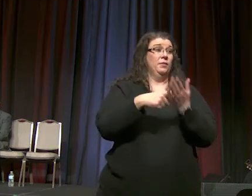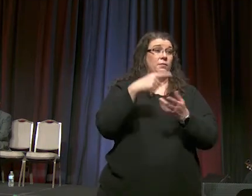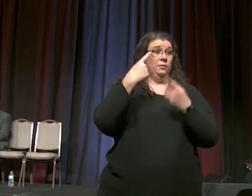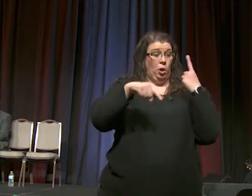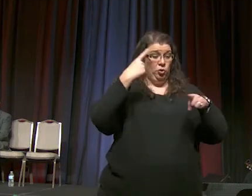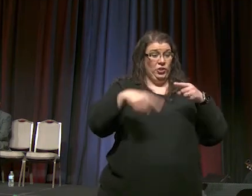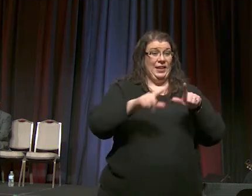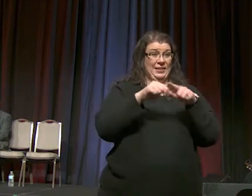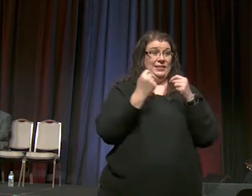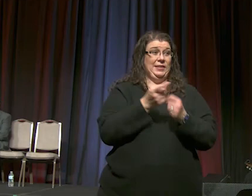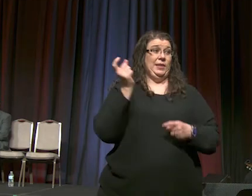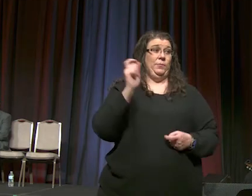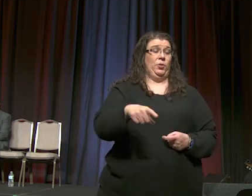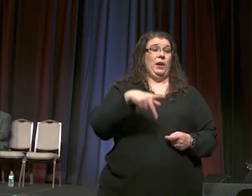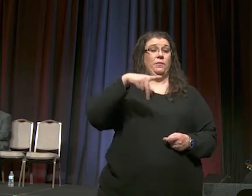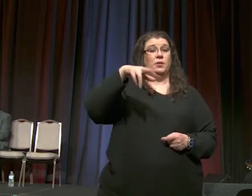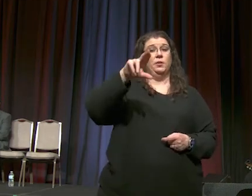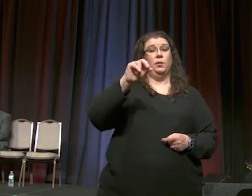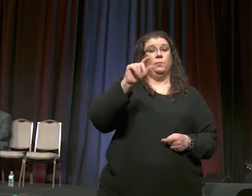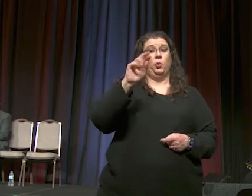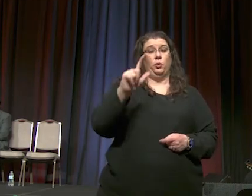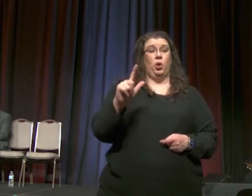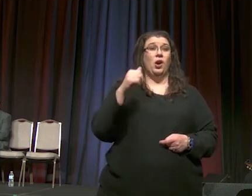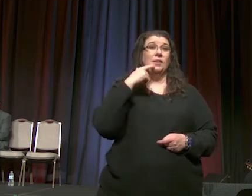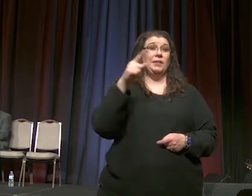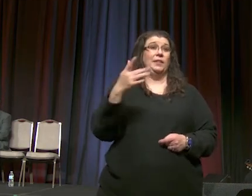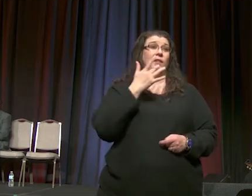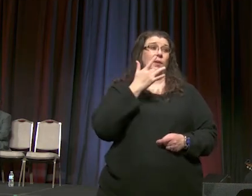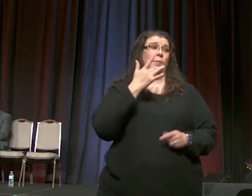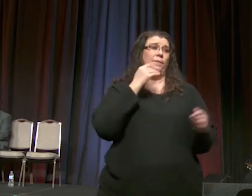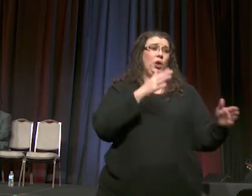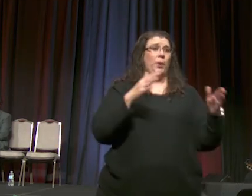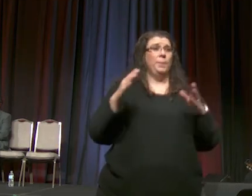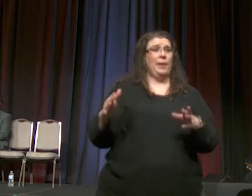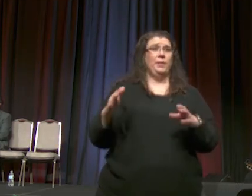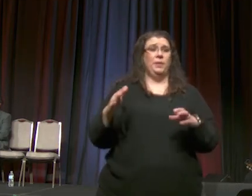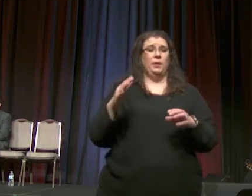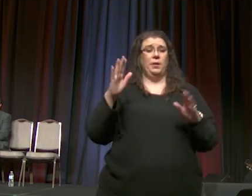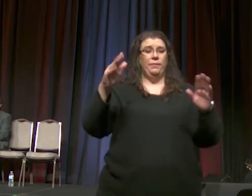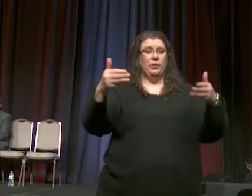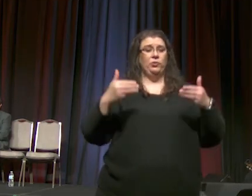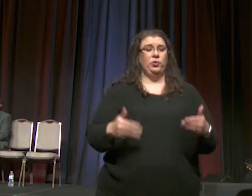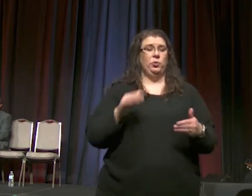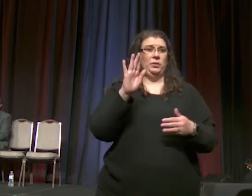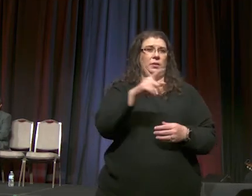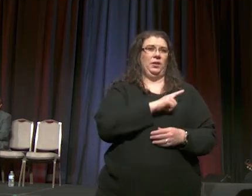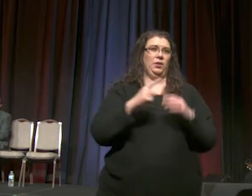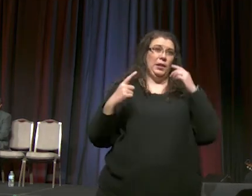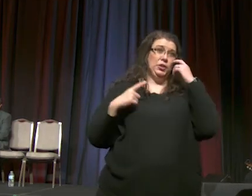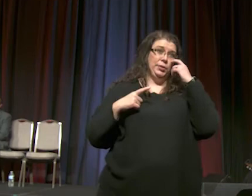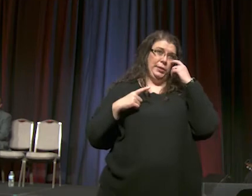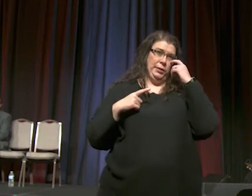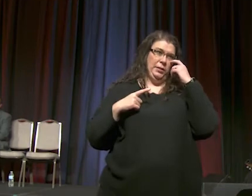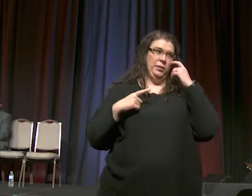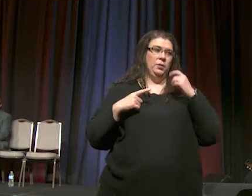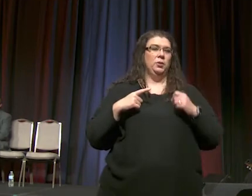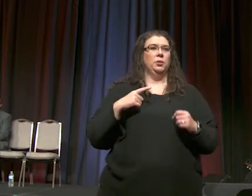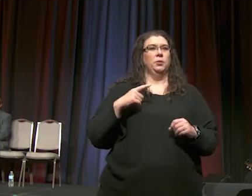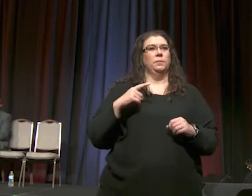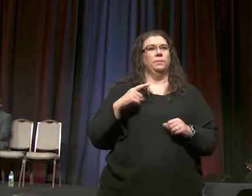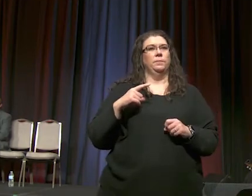that gave us the protocol have said that their preferred method of introducing their legislation is